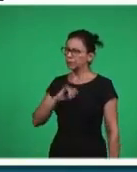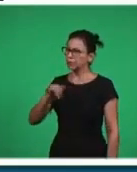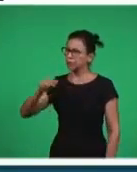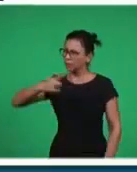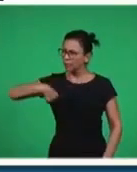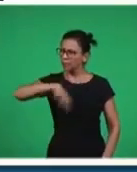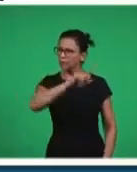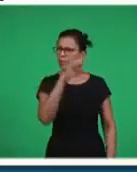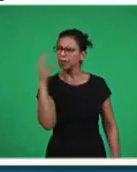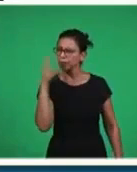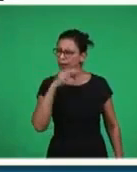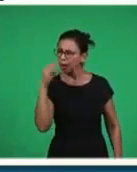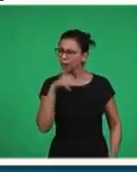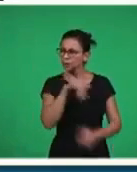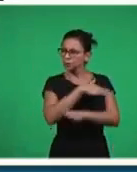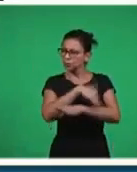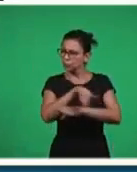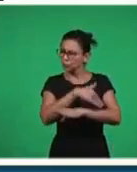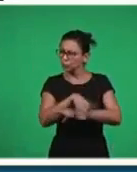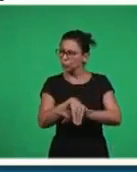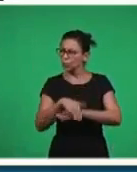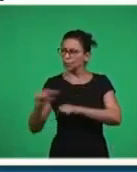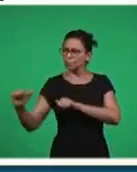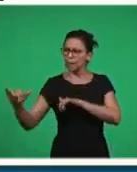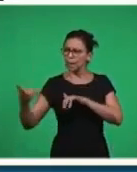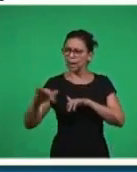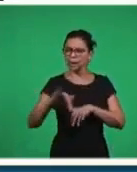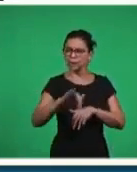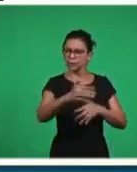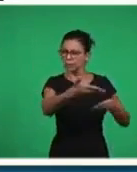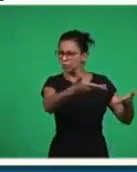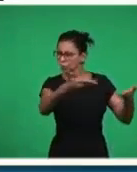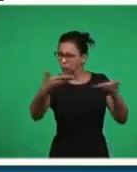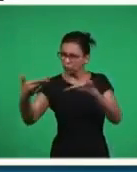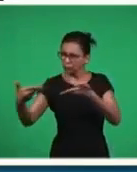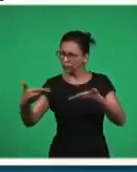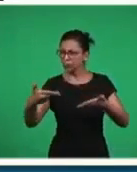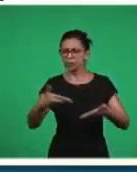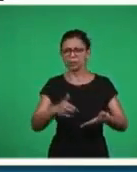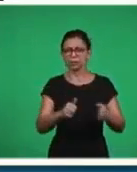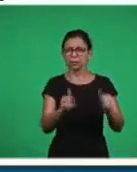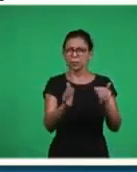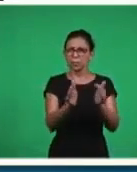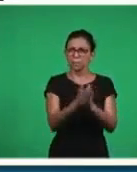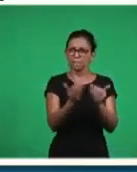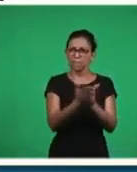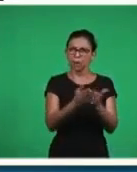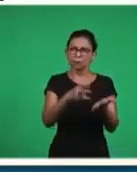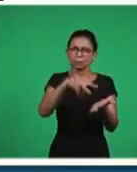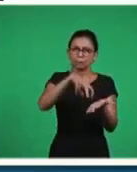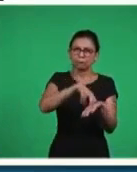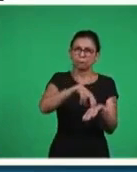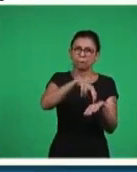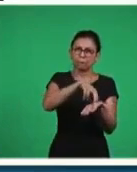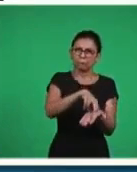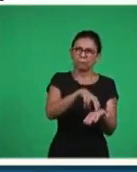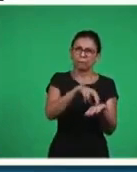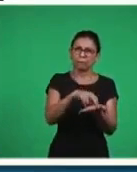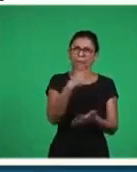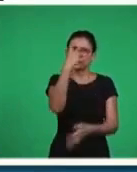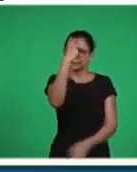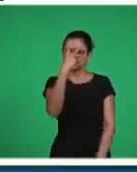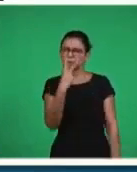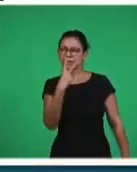his servant, go out quickly into the streets and lanes of the city and bring in here the poor